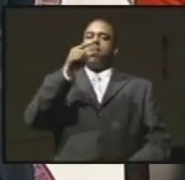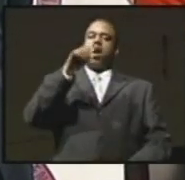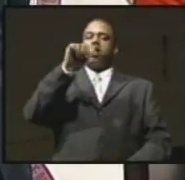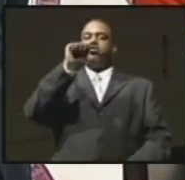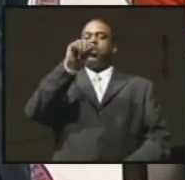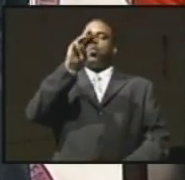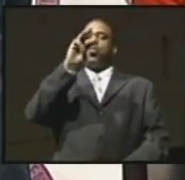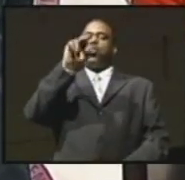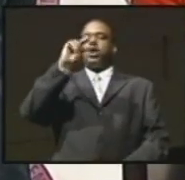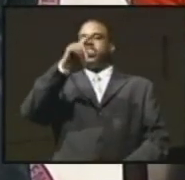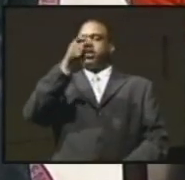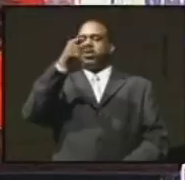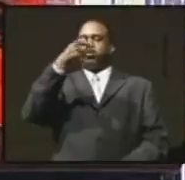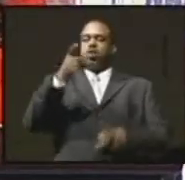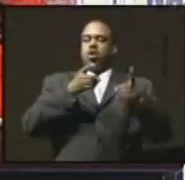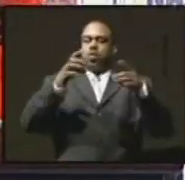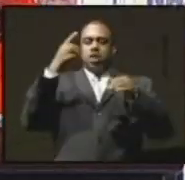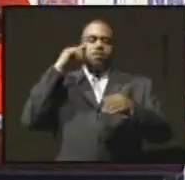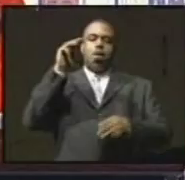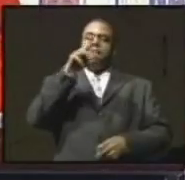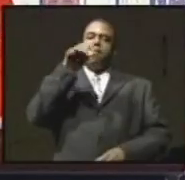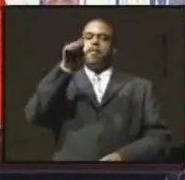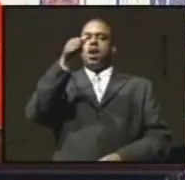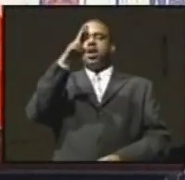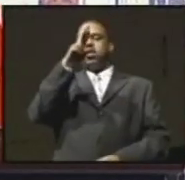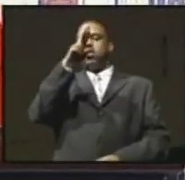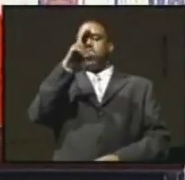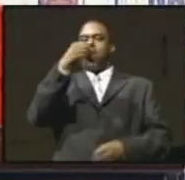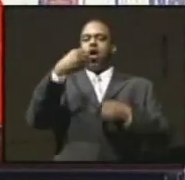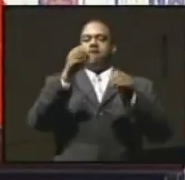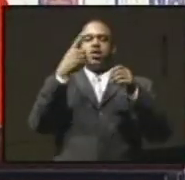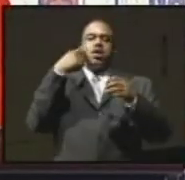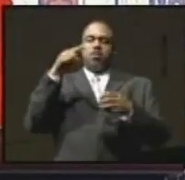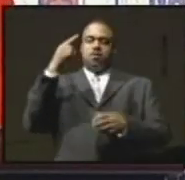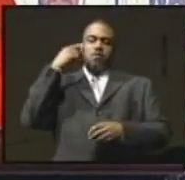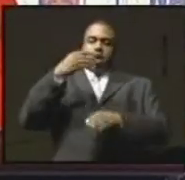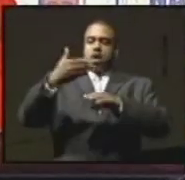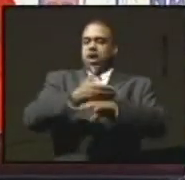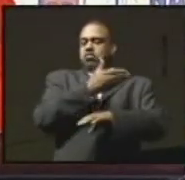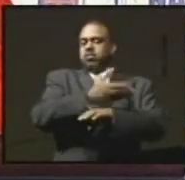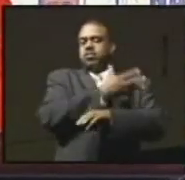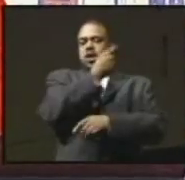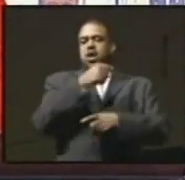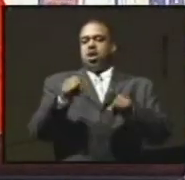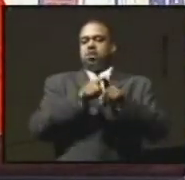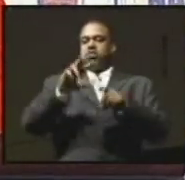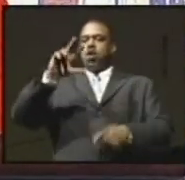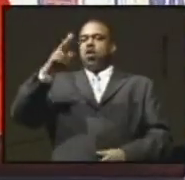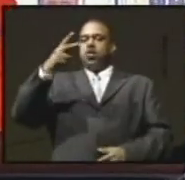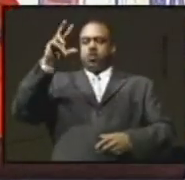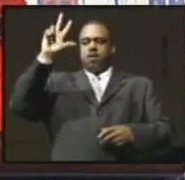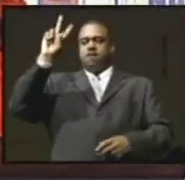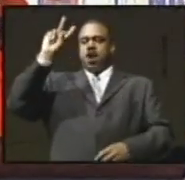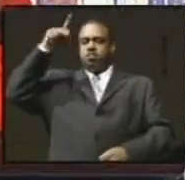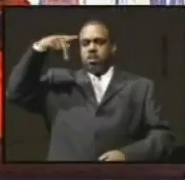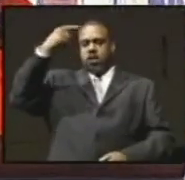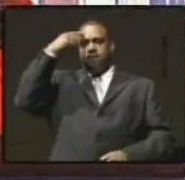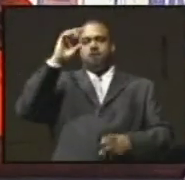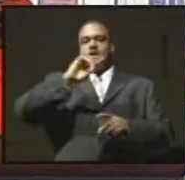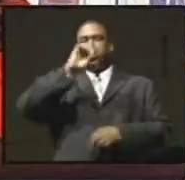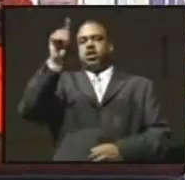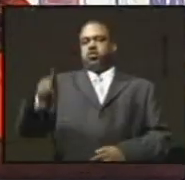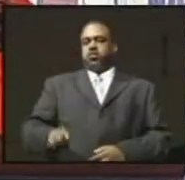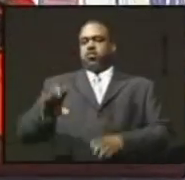of the Mayor's Office of Neighborhood Commercial Revitalization and also third Vice President of the Detroit Branch